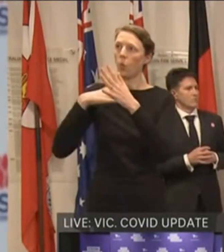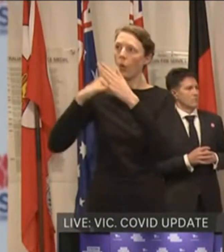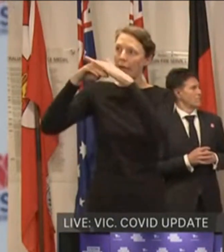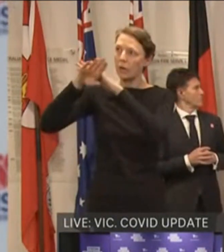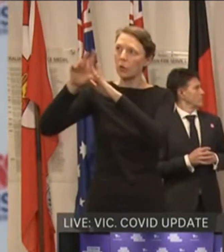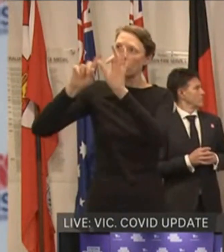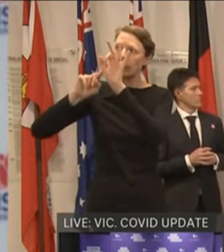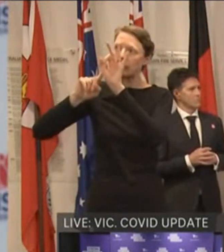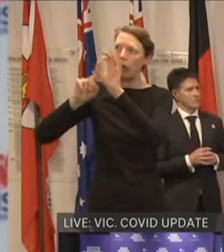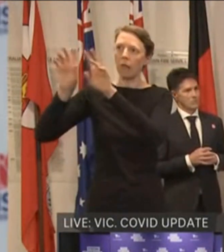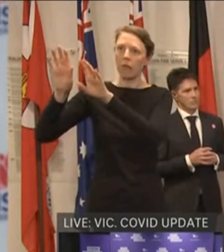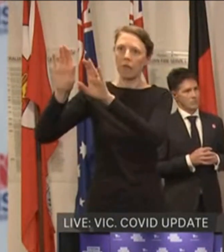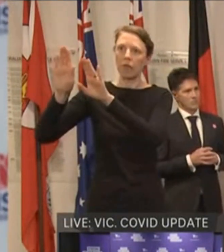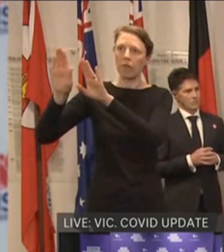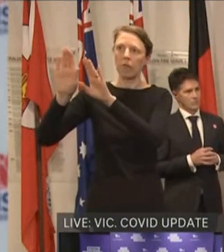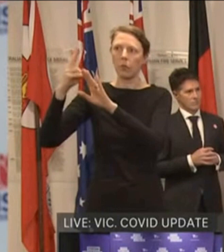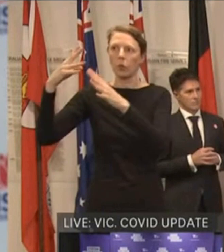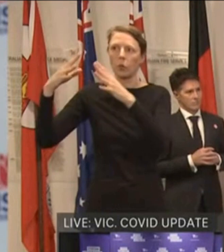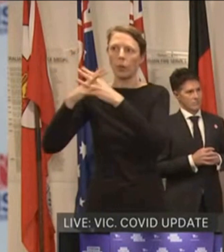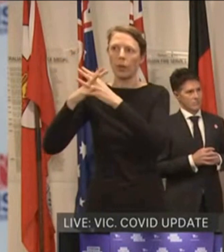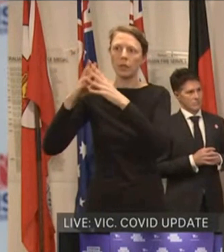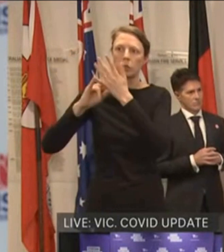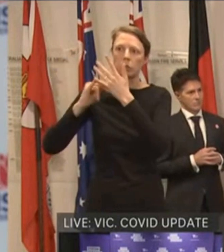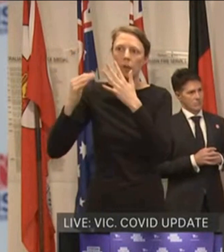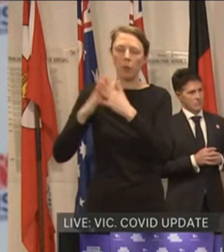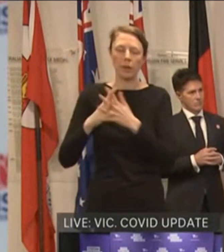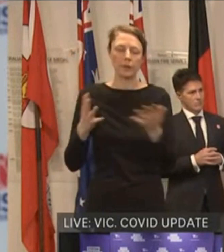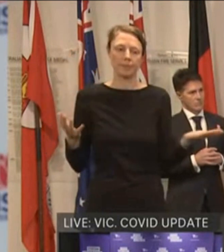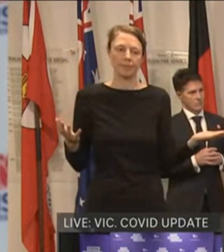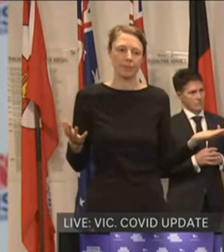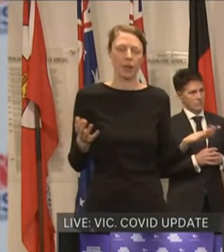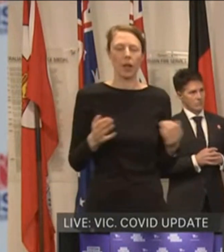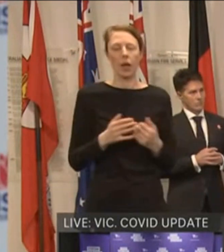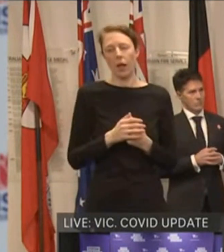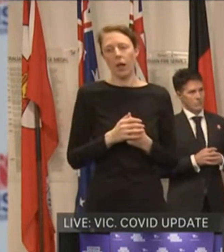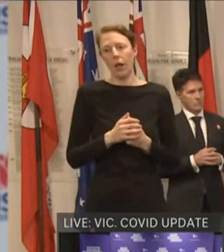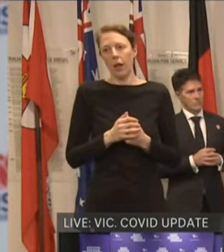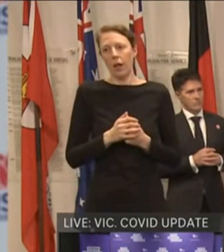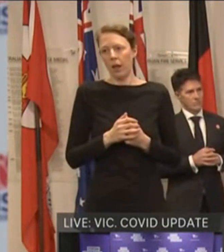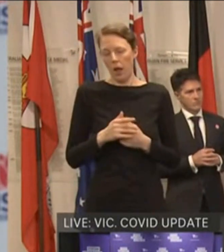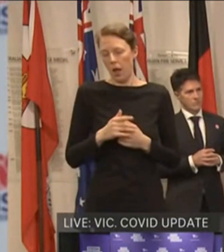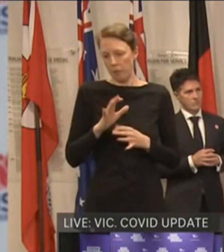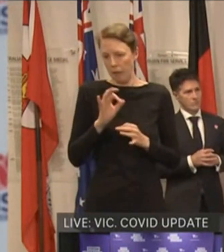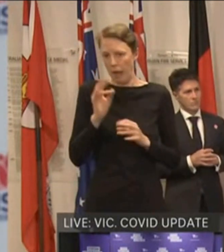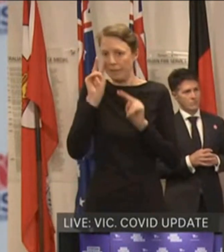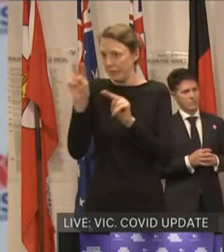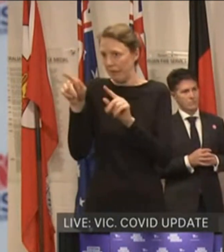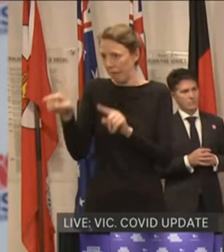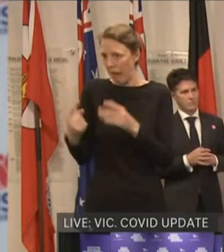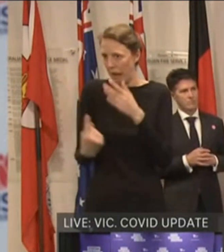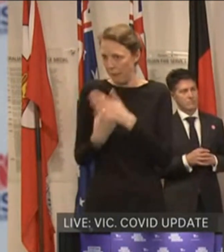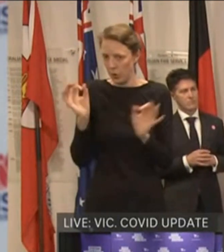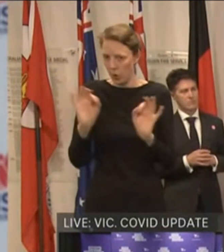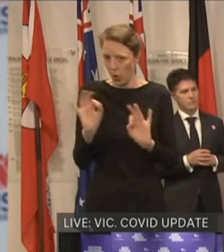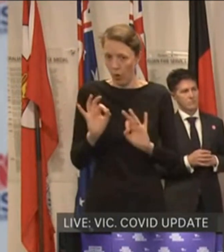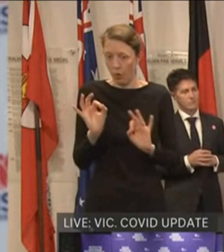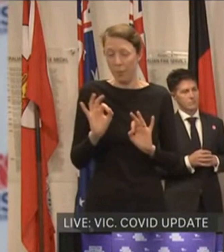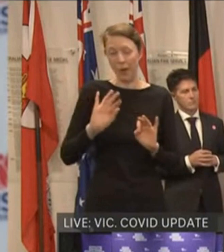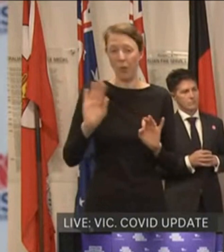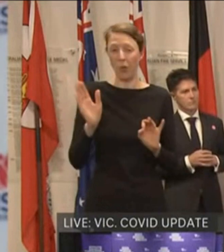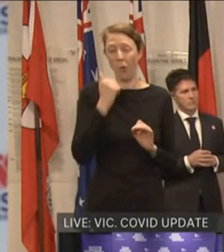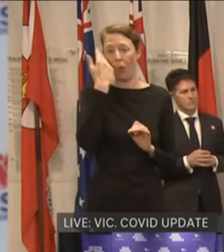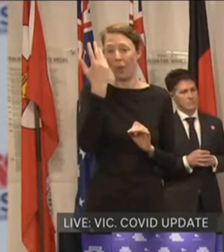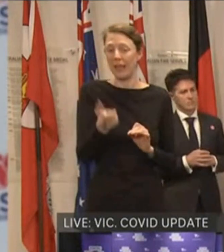that compliance is key, whether it's a business, whether it's individuals, whether it's monitoring everybody's behaviour, and that will keep us safe.